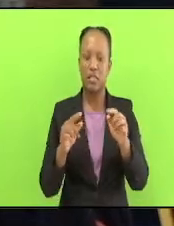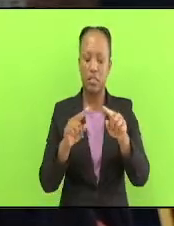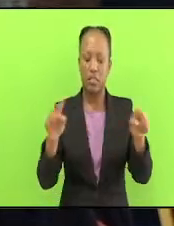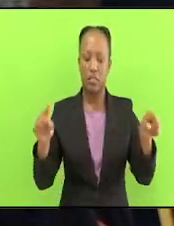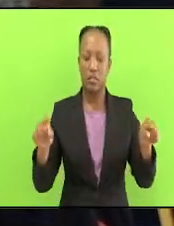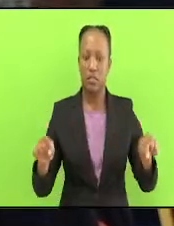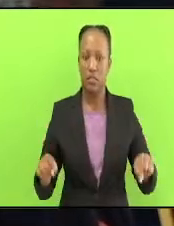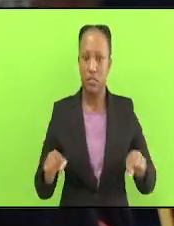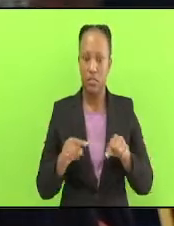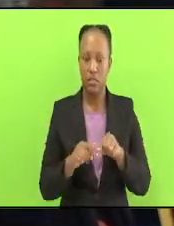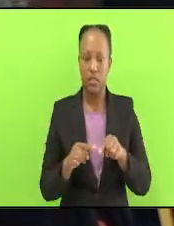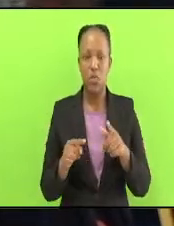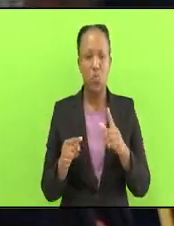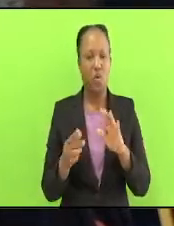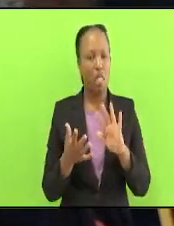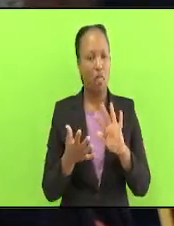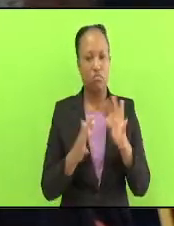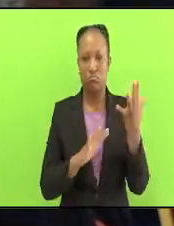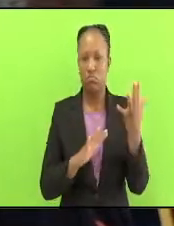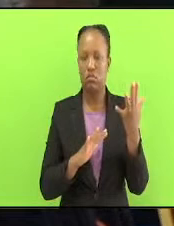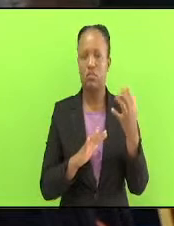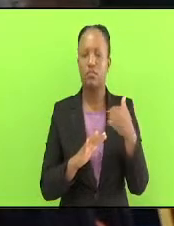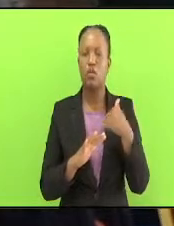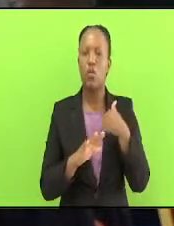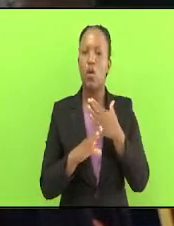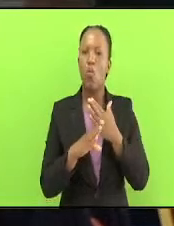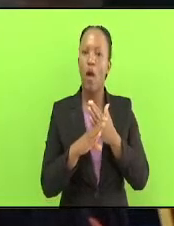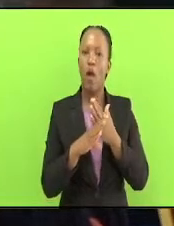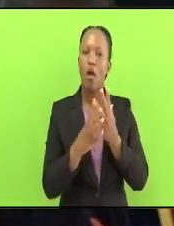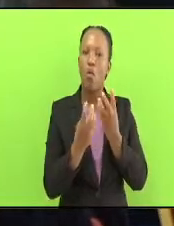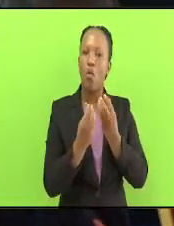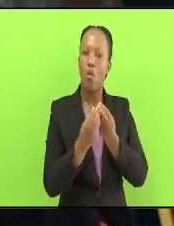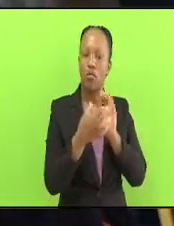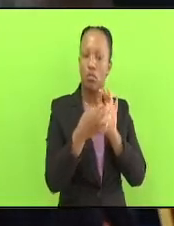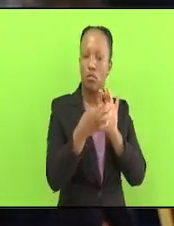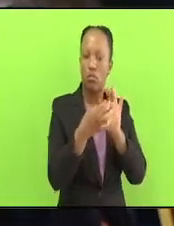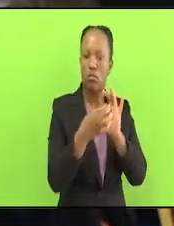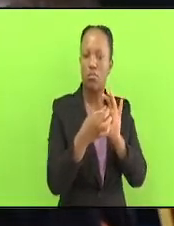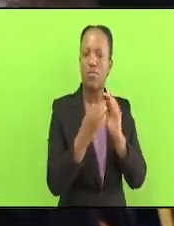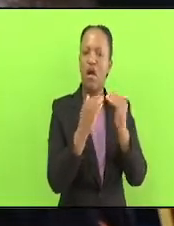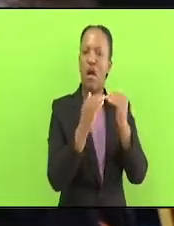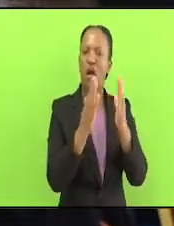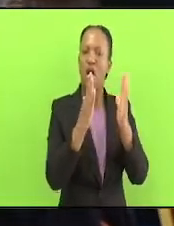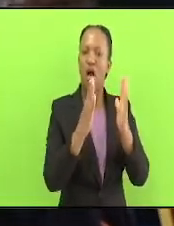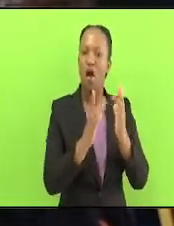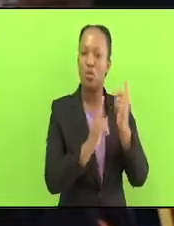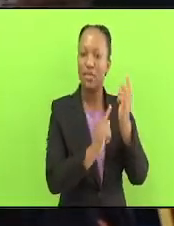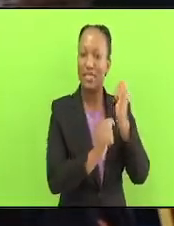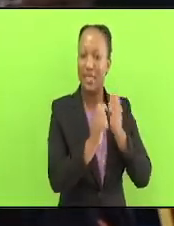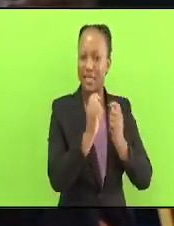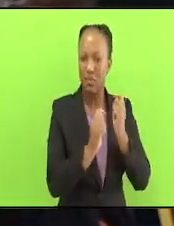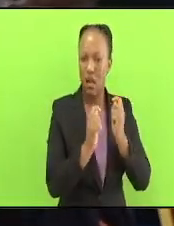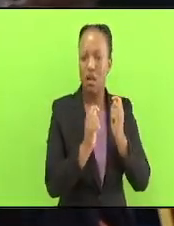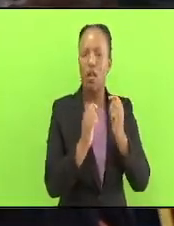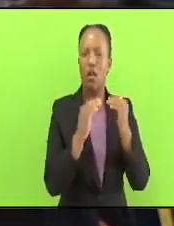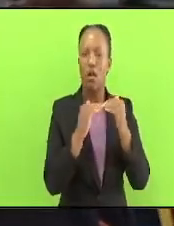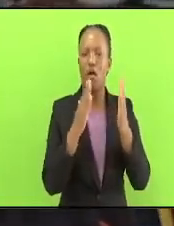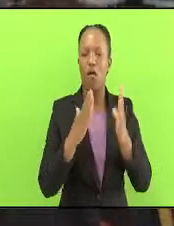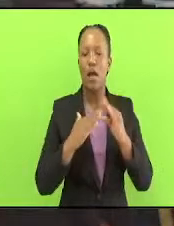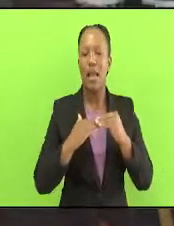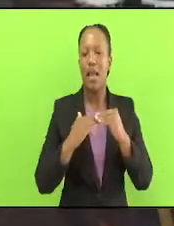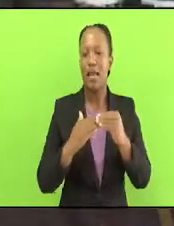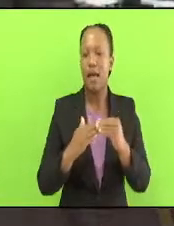worked tirelessly together with the House of Traditional Leaders and the municipalities, and we had exceptional